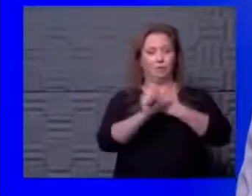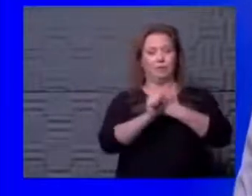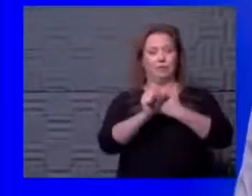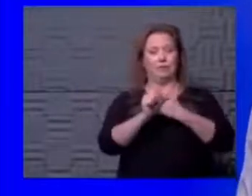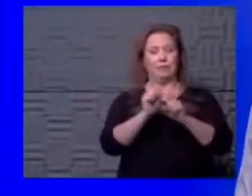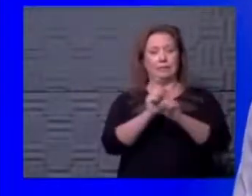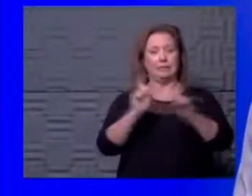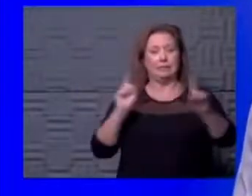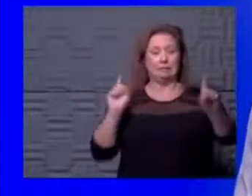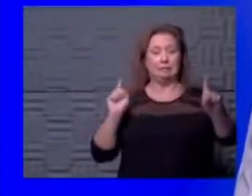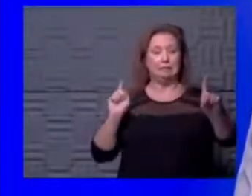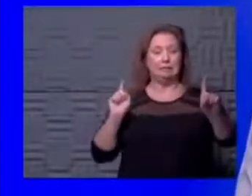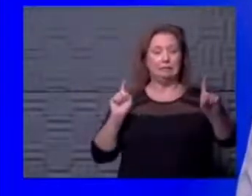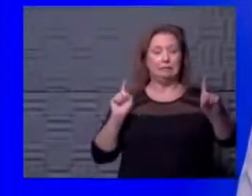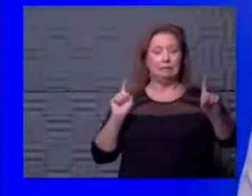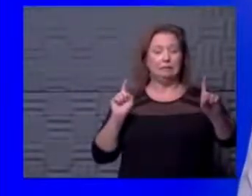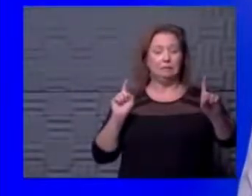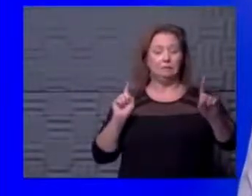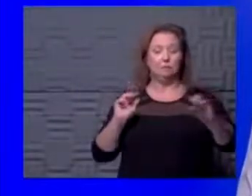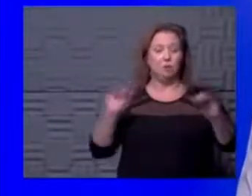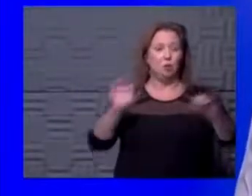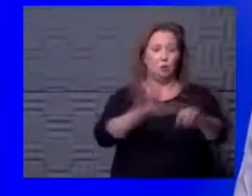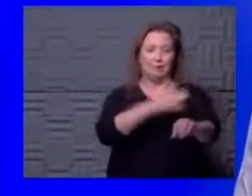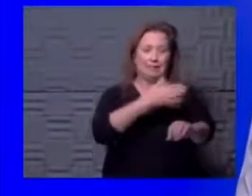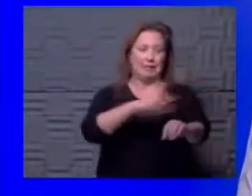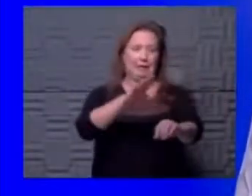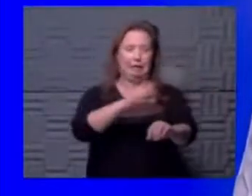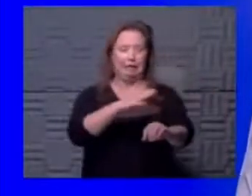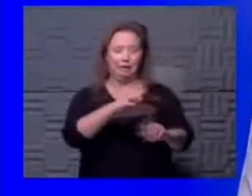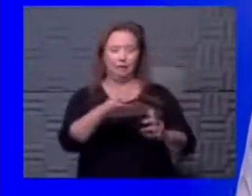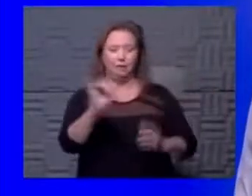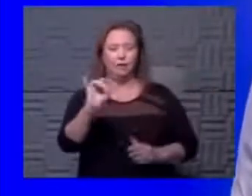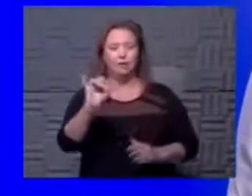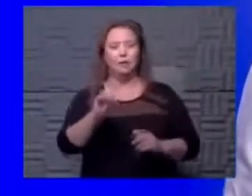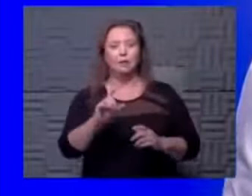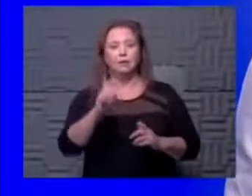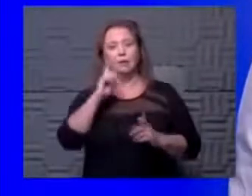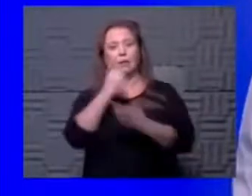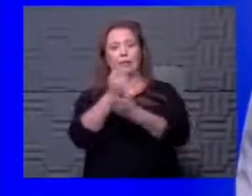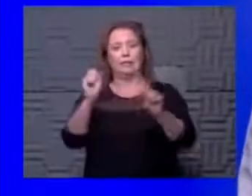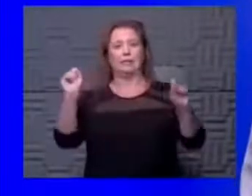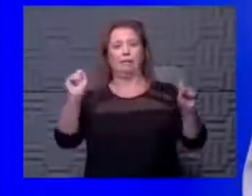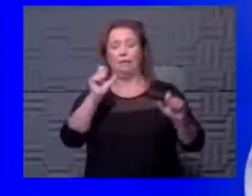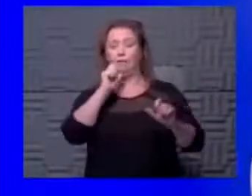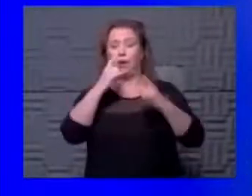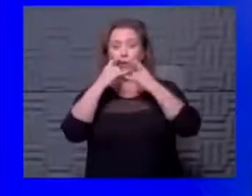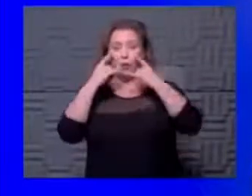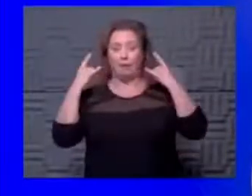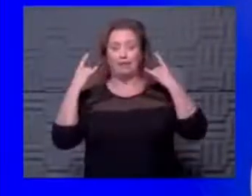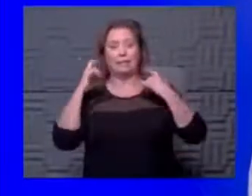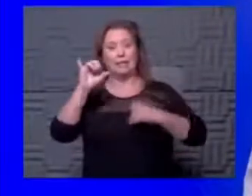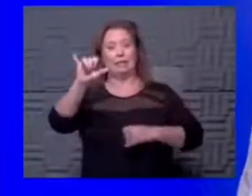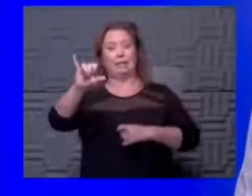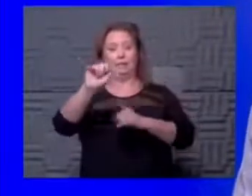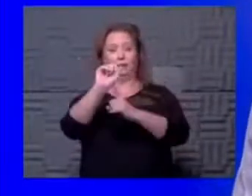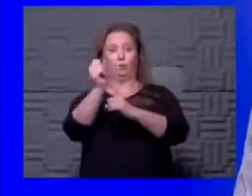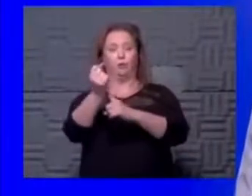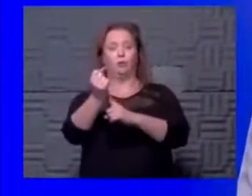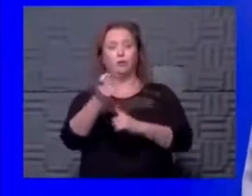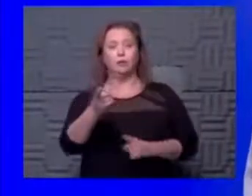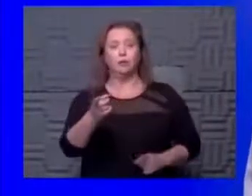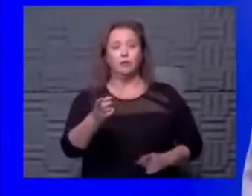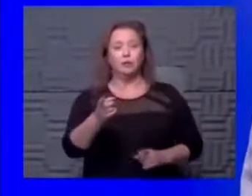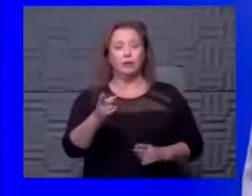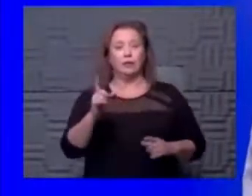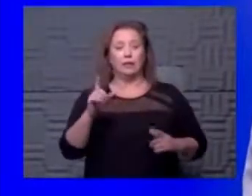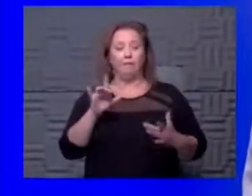it's the distance. There isn't really singing as well. And so I think that is otherwise safe if you're not wearing a mask in that instance. If there